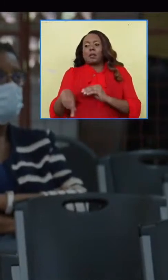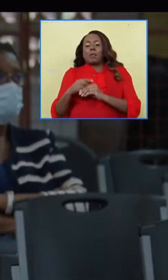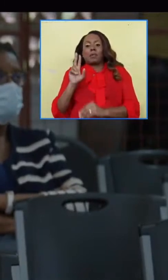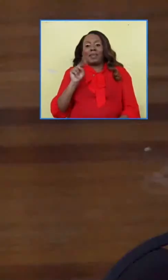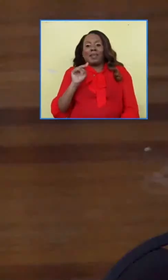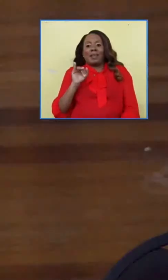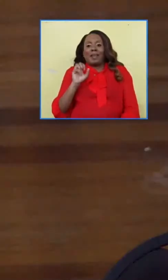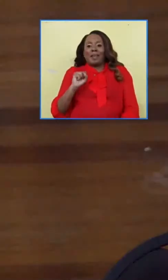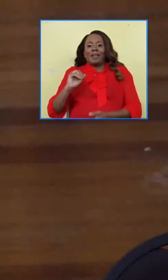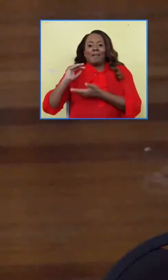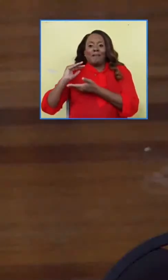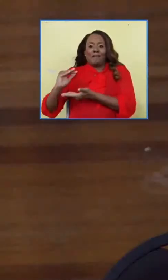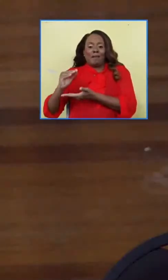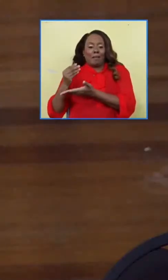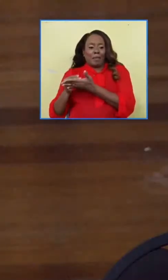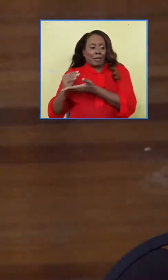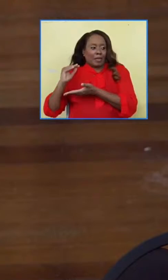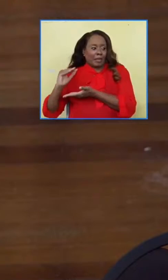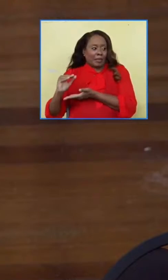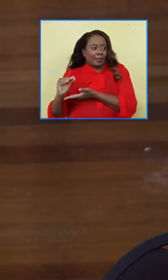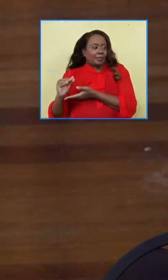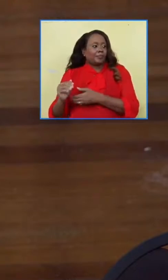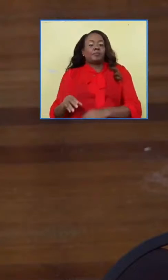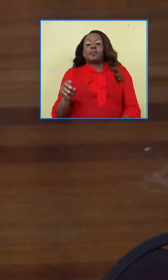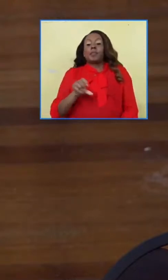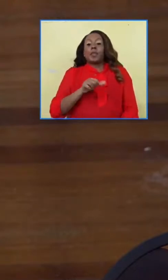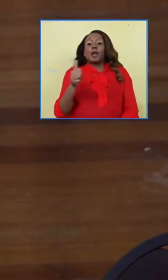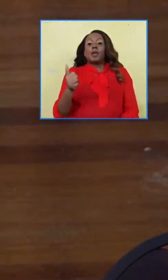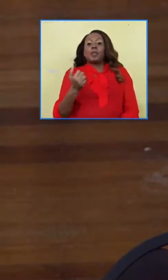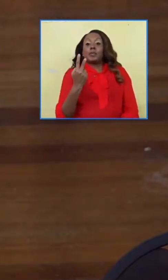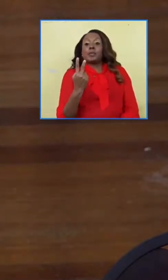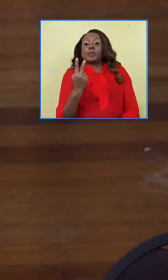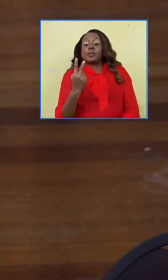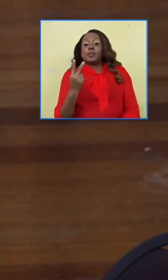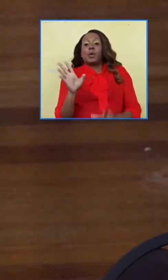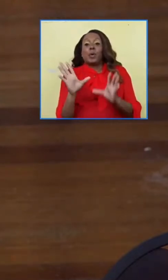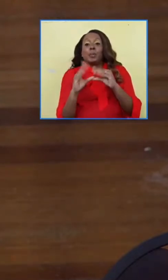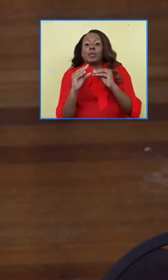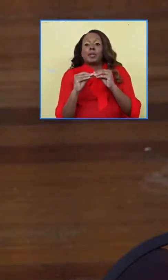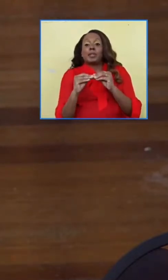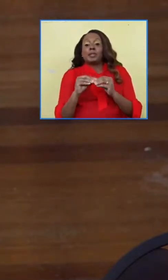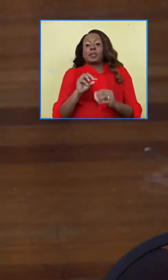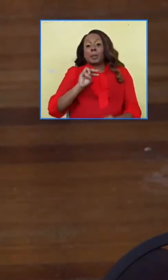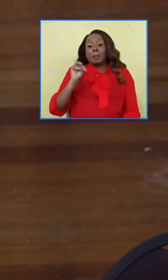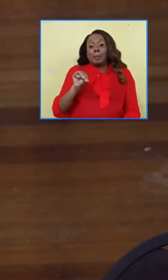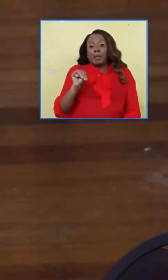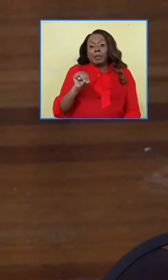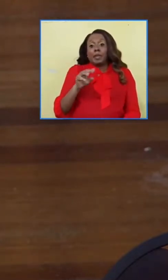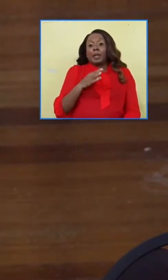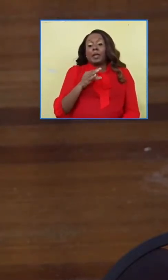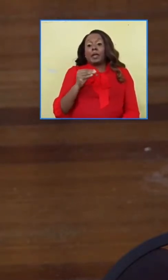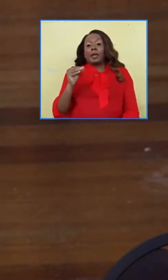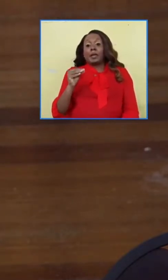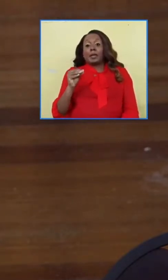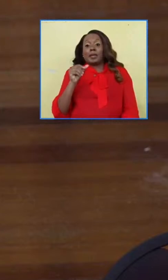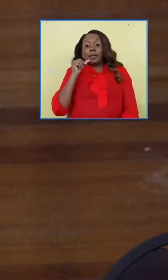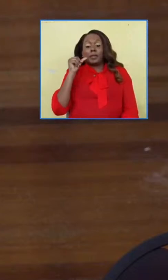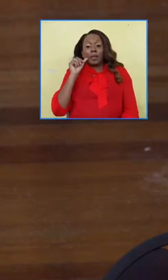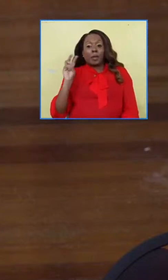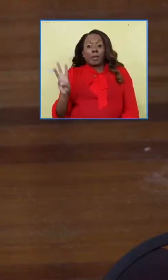problem. When we've done the other town halls, I've gone into some data to try and make this